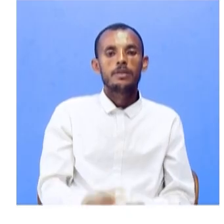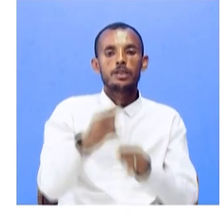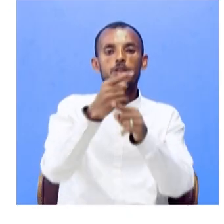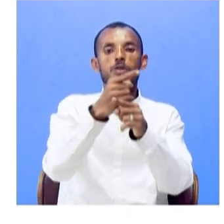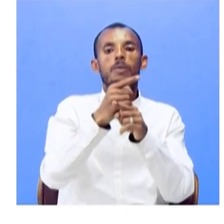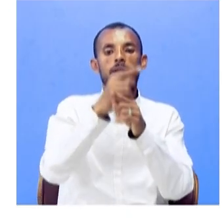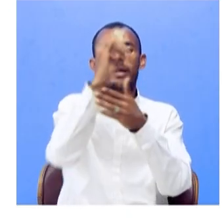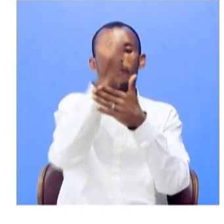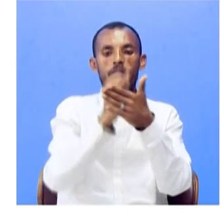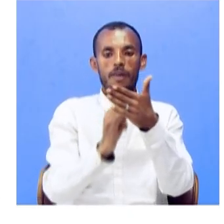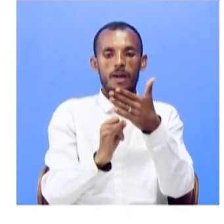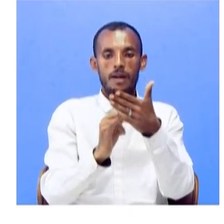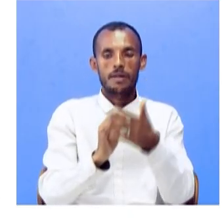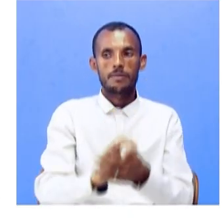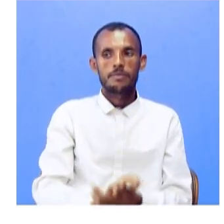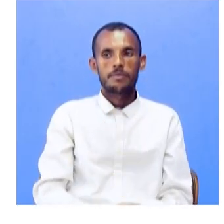geometric figures.